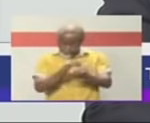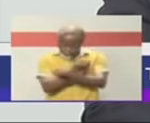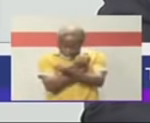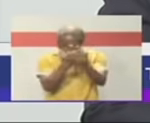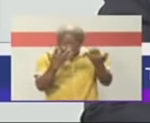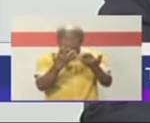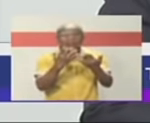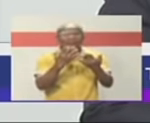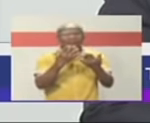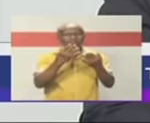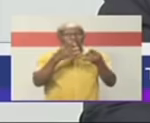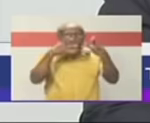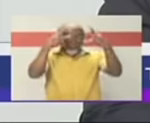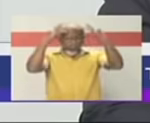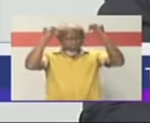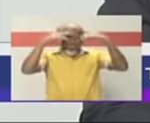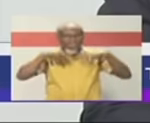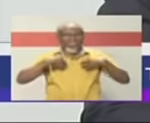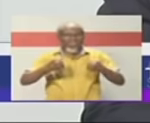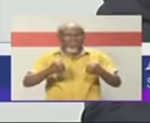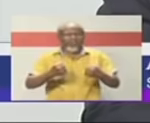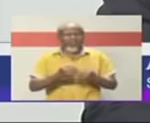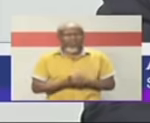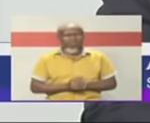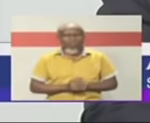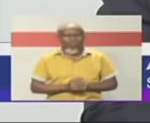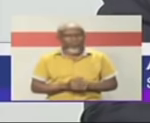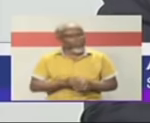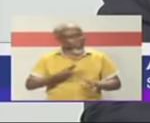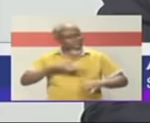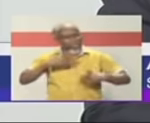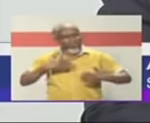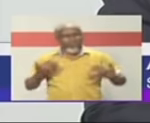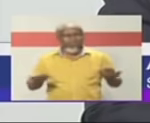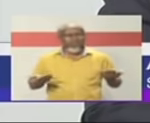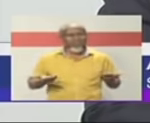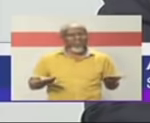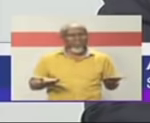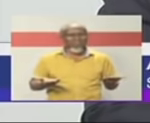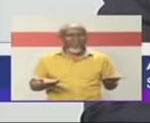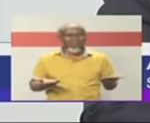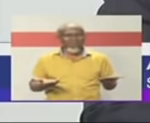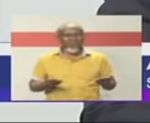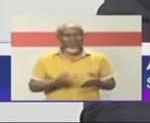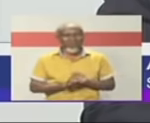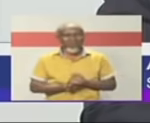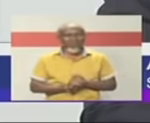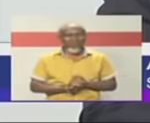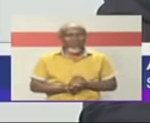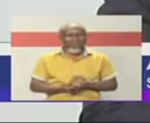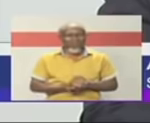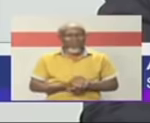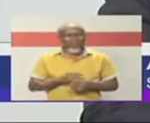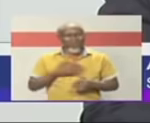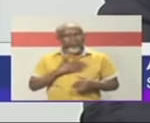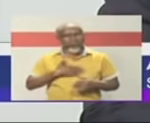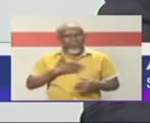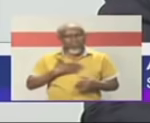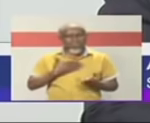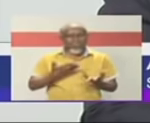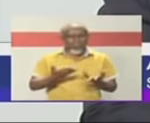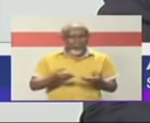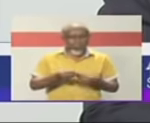national COVID-19 campaign. It is certainly a pleasure to be here with you once again. I am pleased to present today's panel